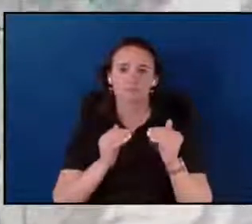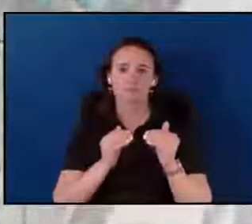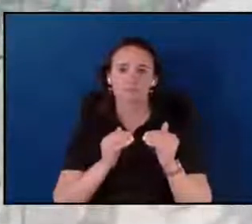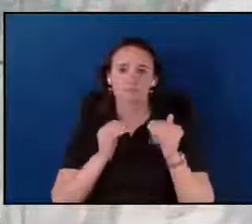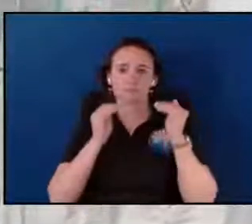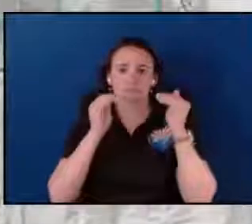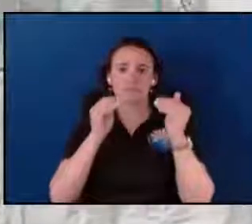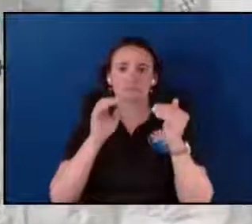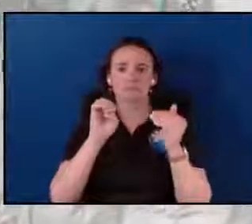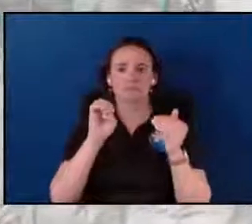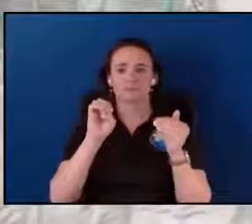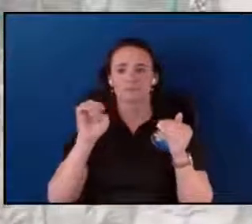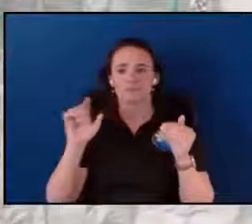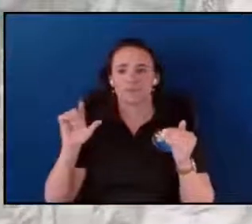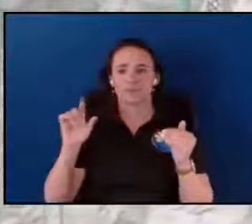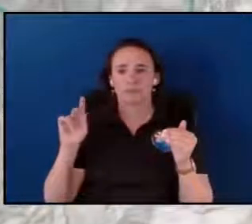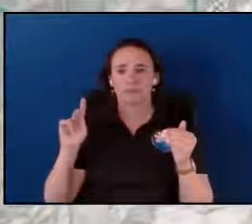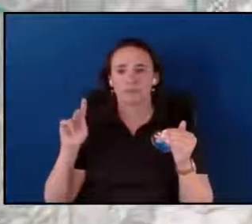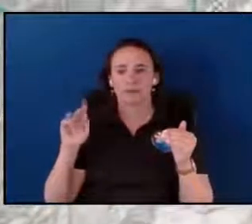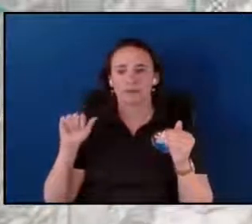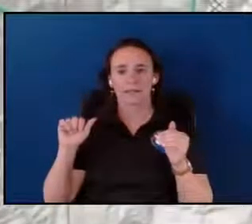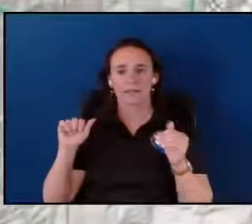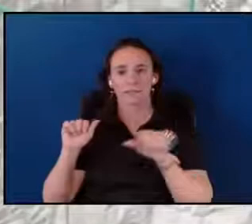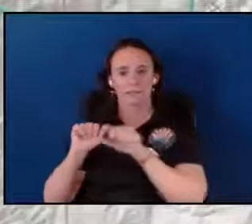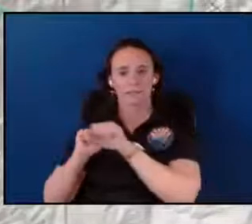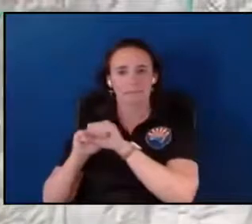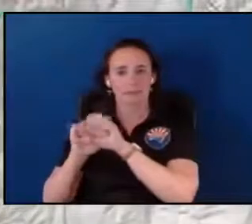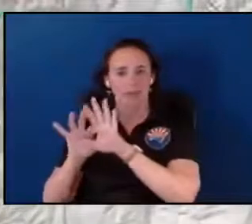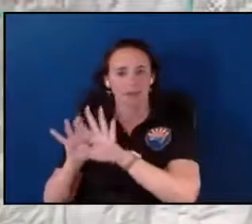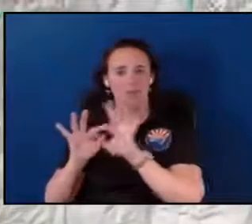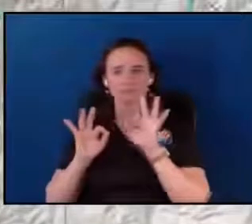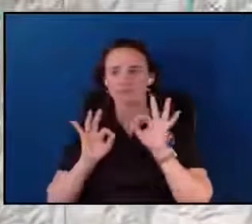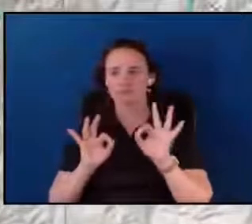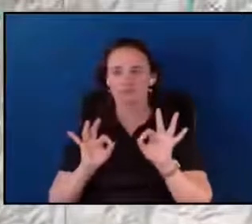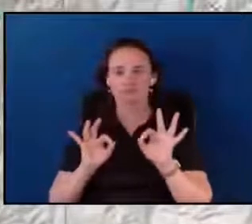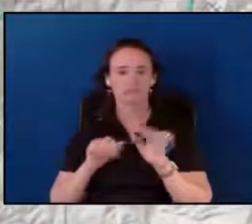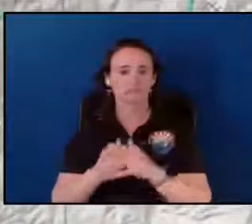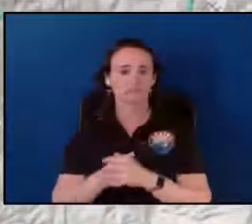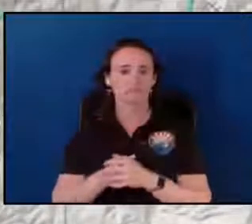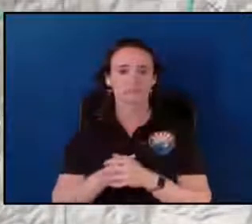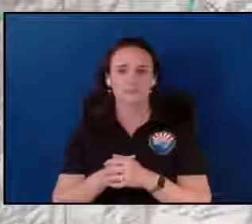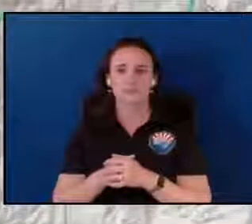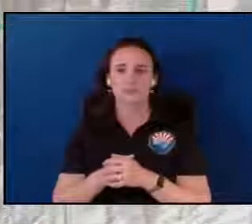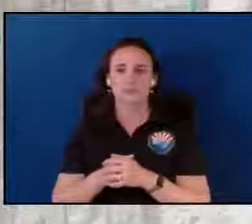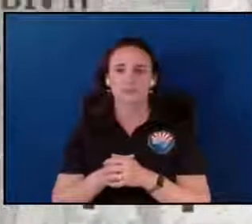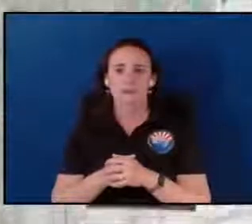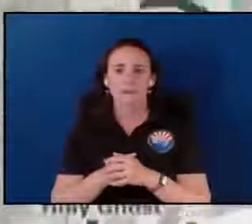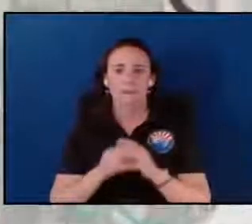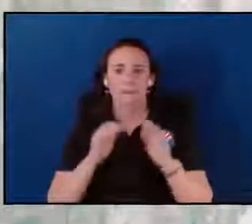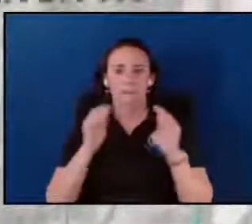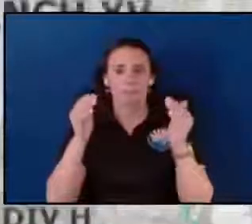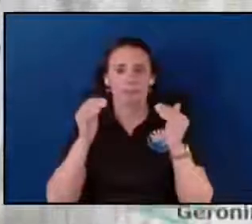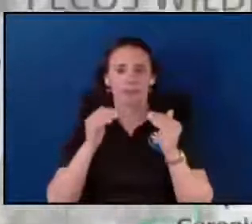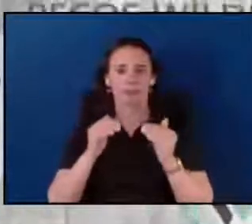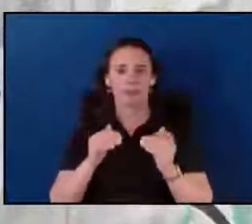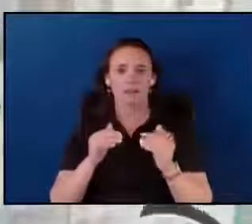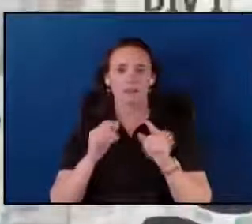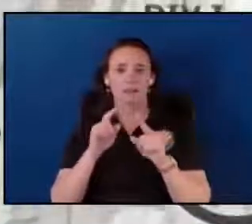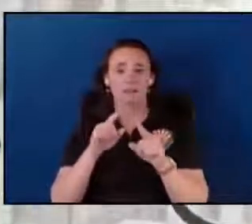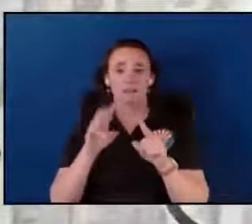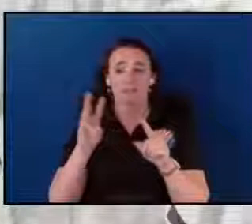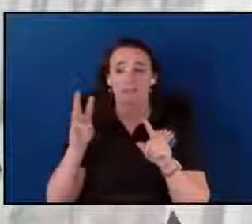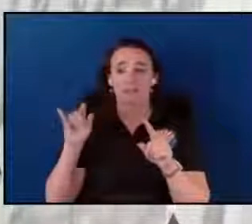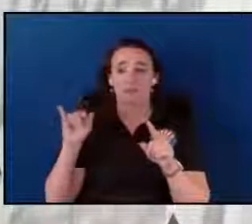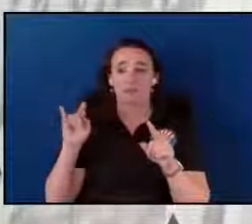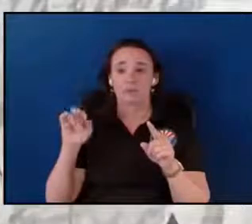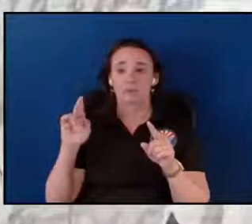all along the fire line, everything's looking real good. So that puts us up into the wilderness, and I want to show you a few